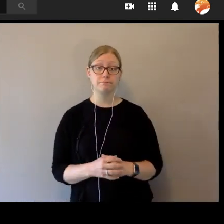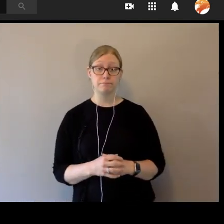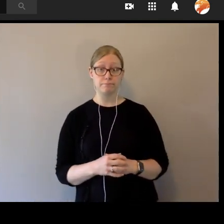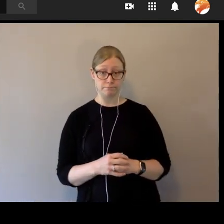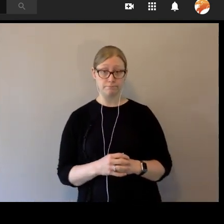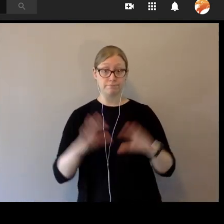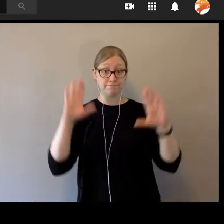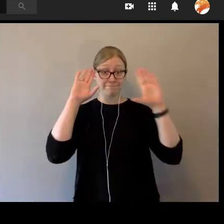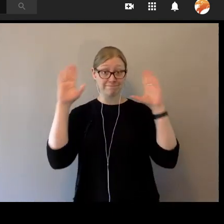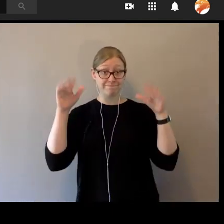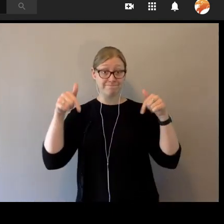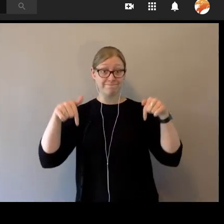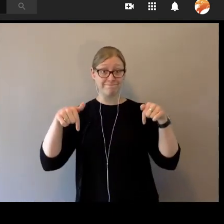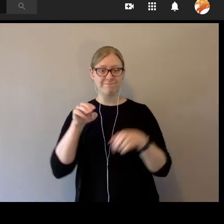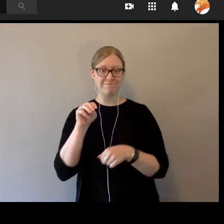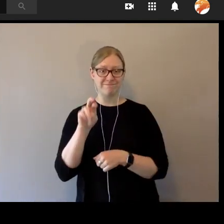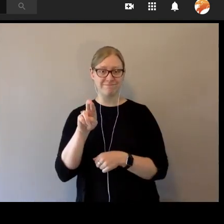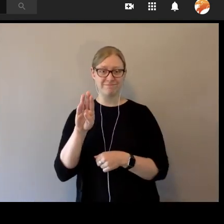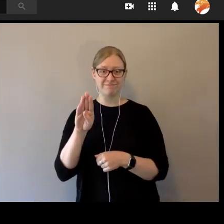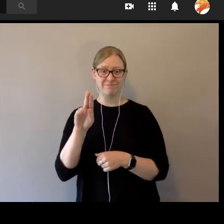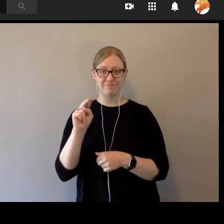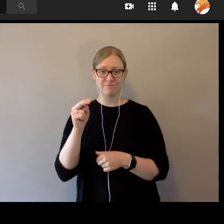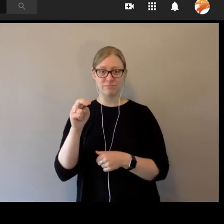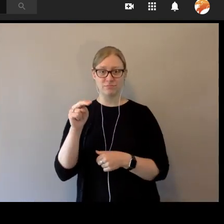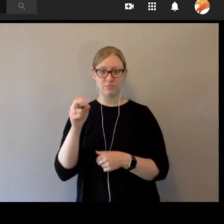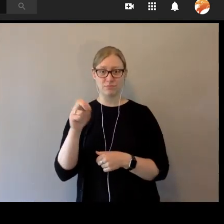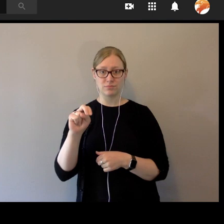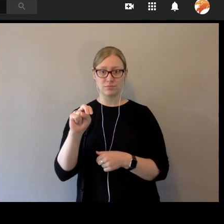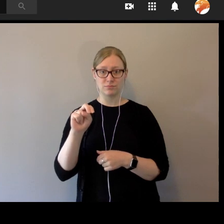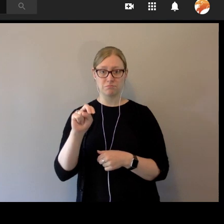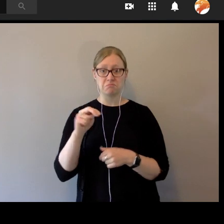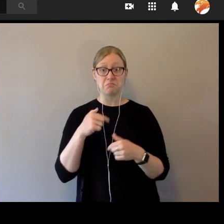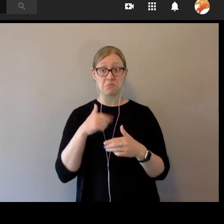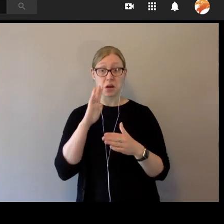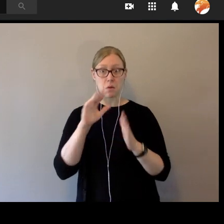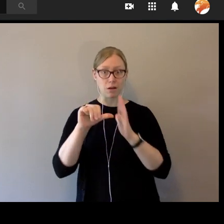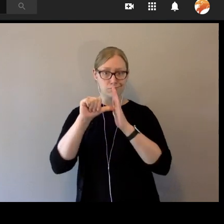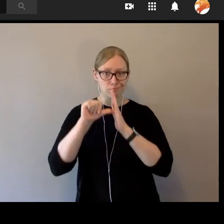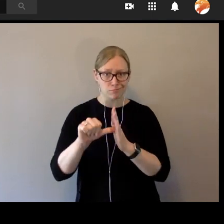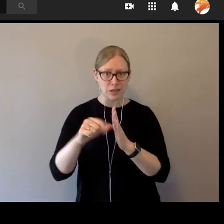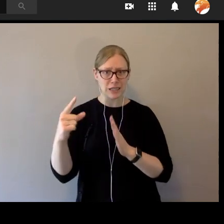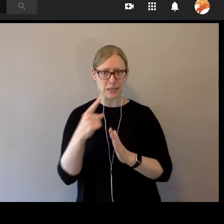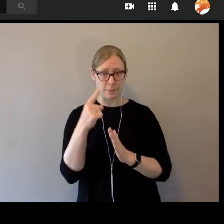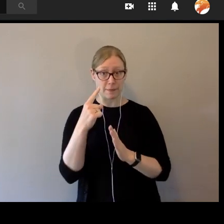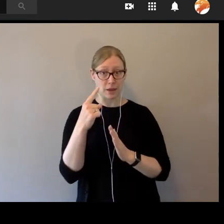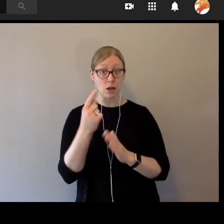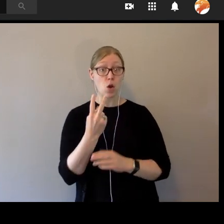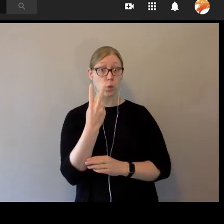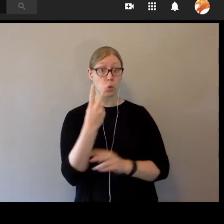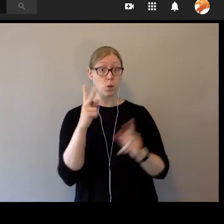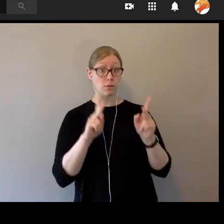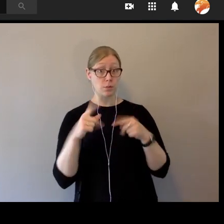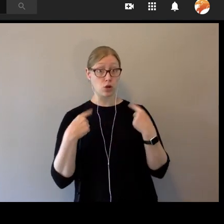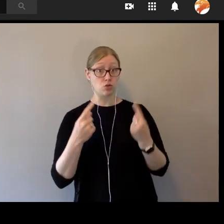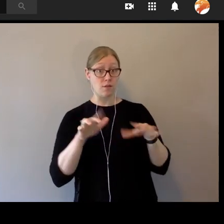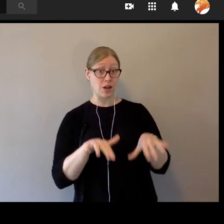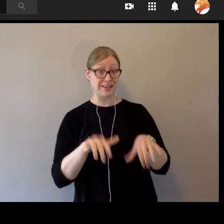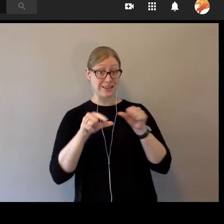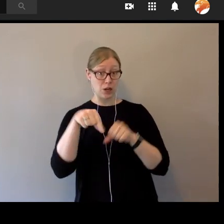Hi, and so this is Mr. Benson, and I'm going to um, emphasize something because two people have taken